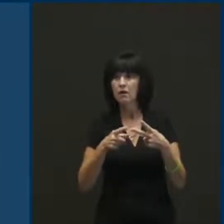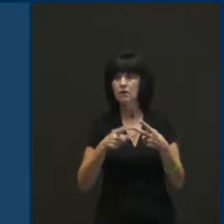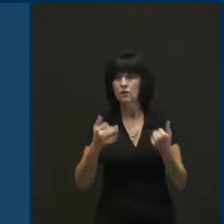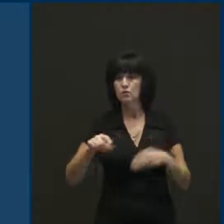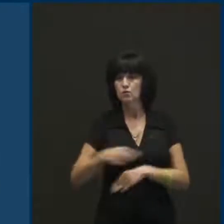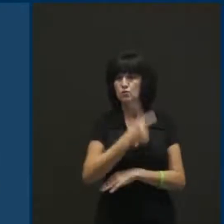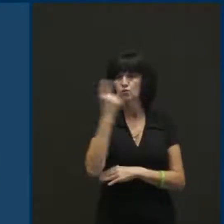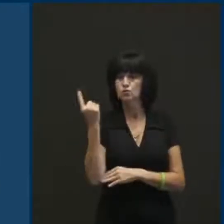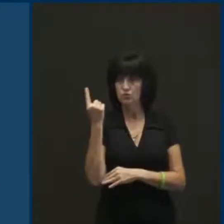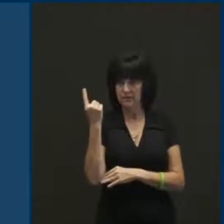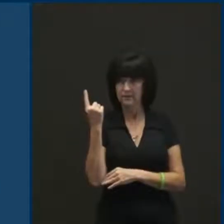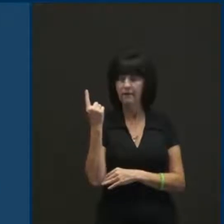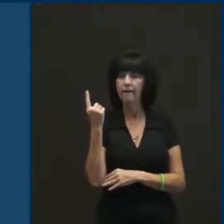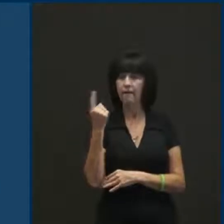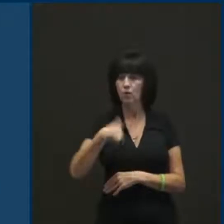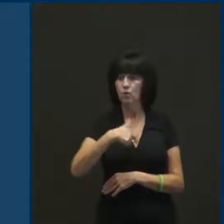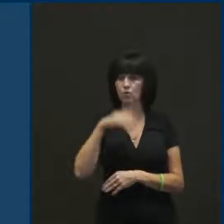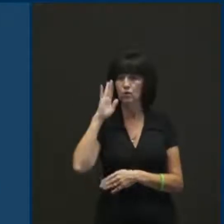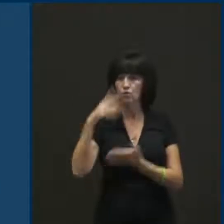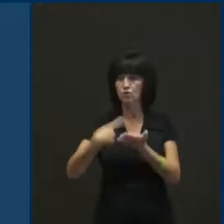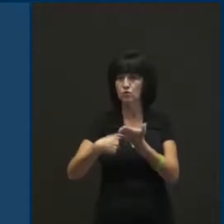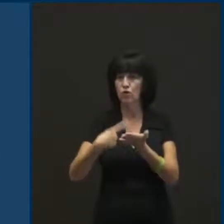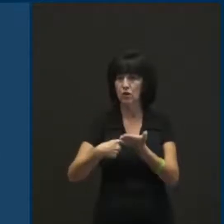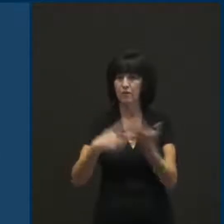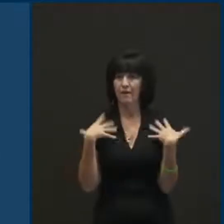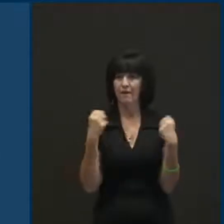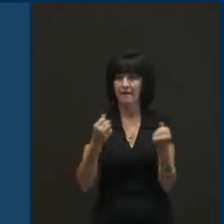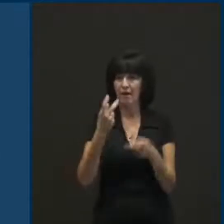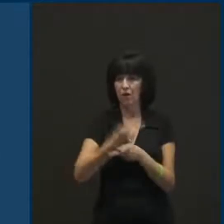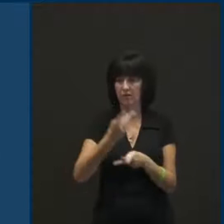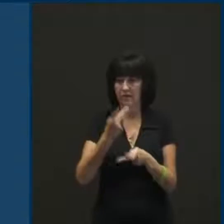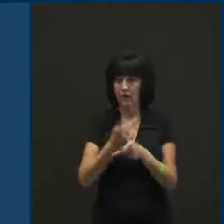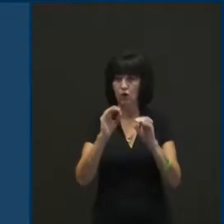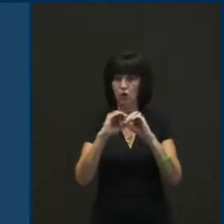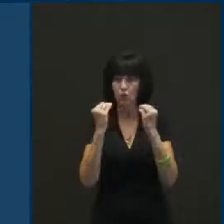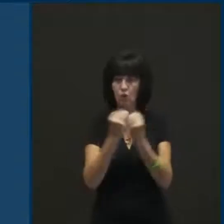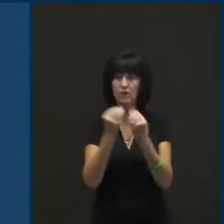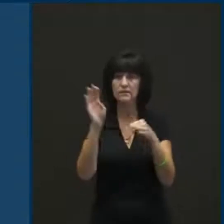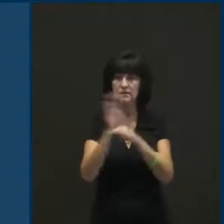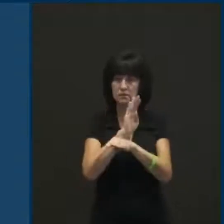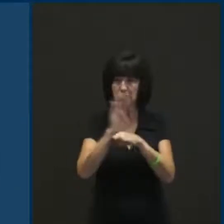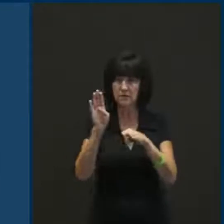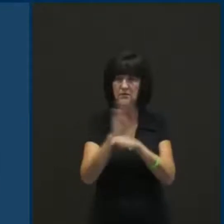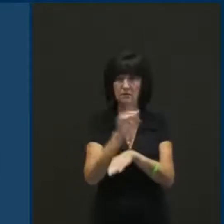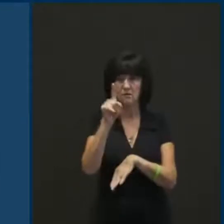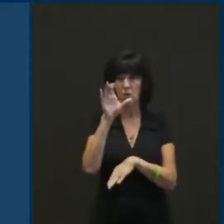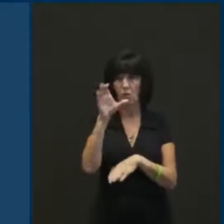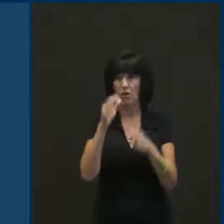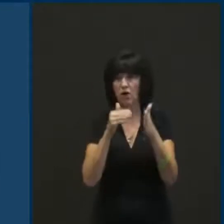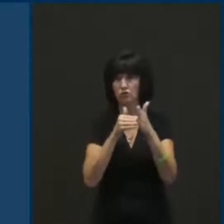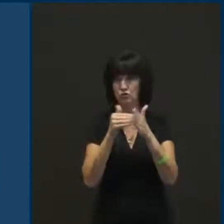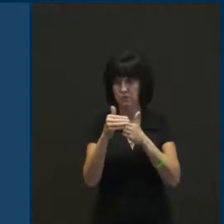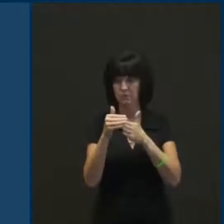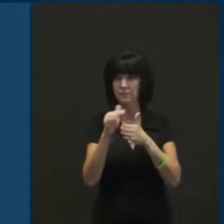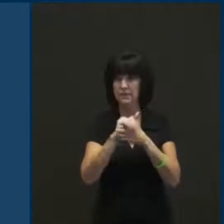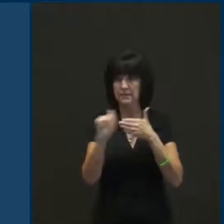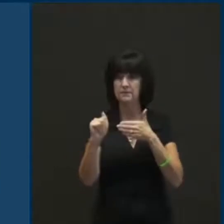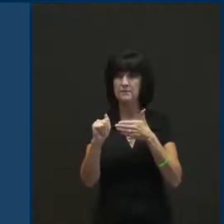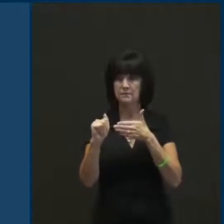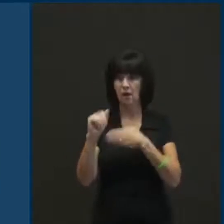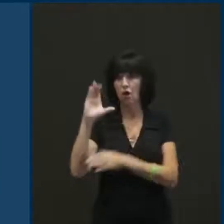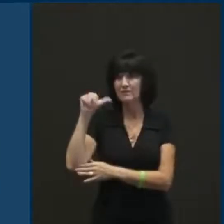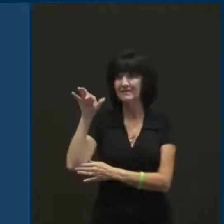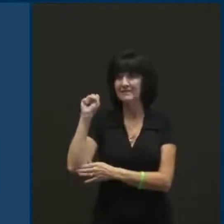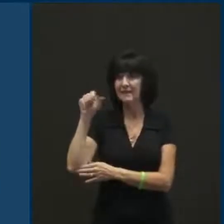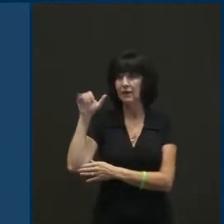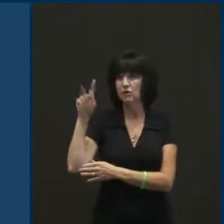about relief grants for healthcare organizations and businesses, $100 million of CARES Act funding to support